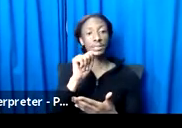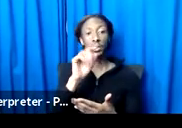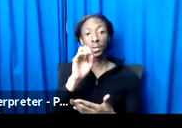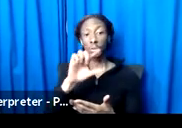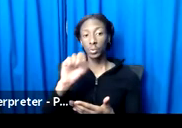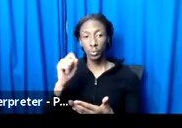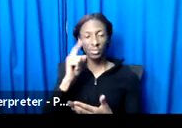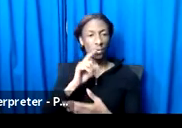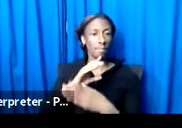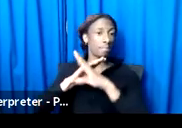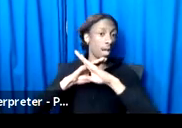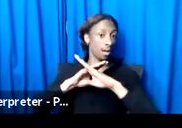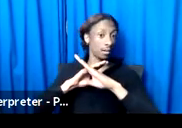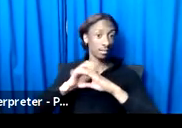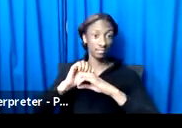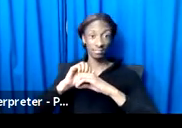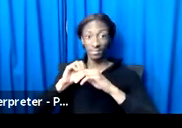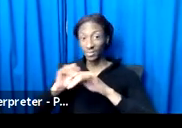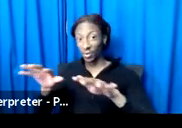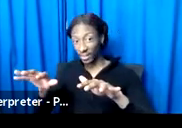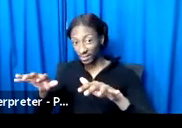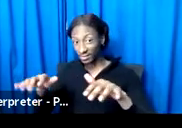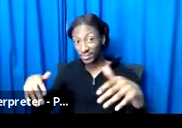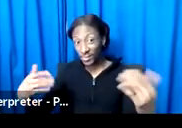COVID-19, I think that will